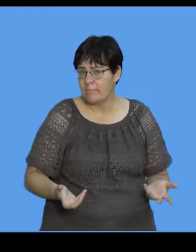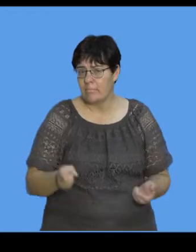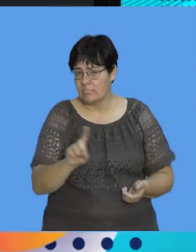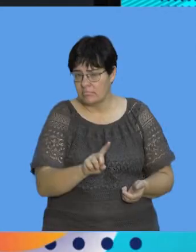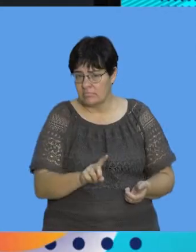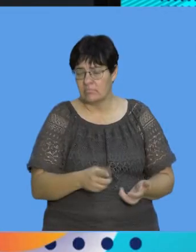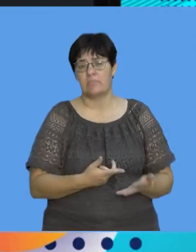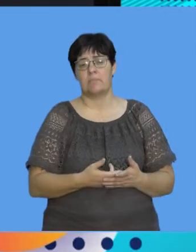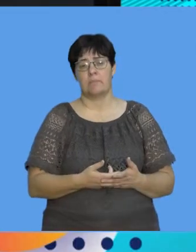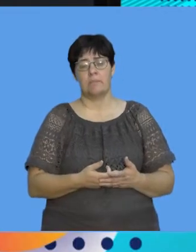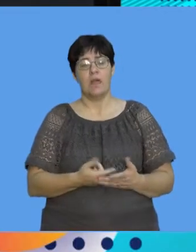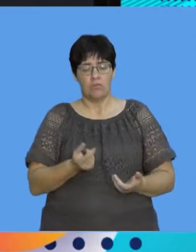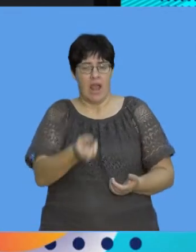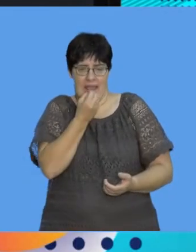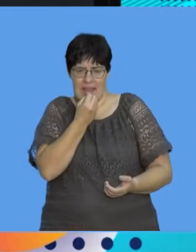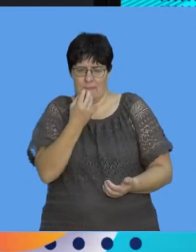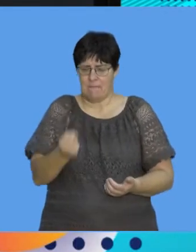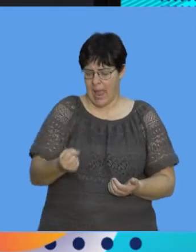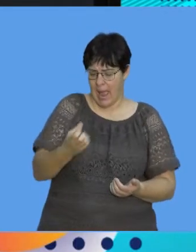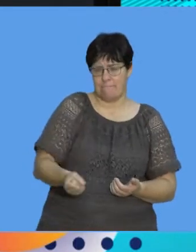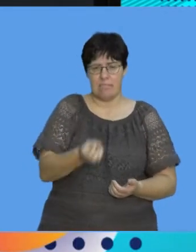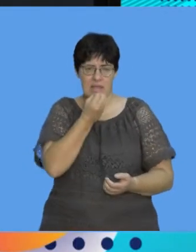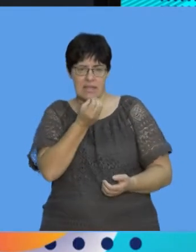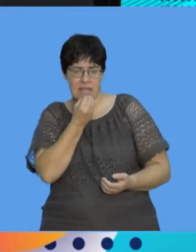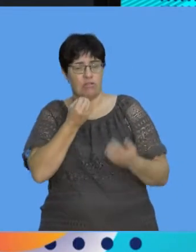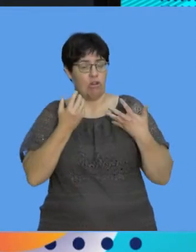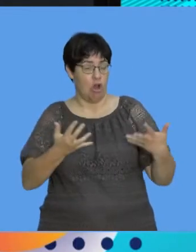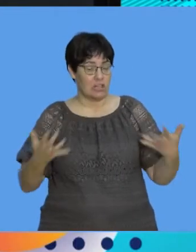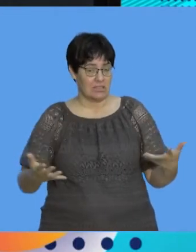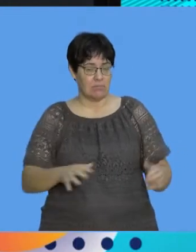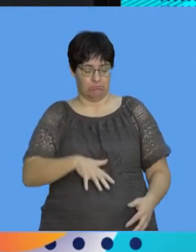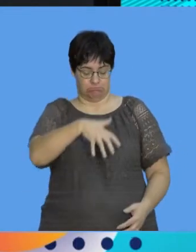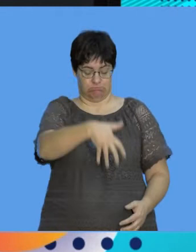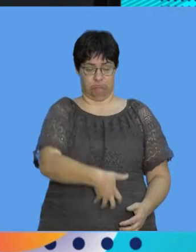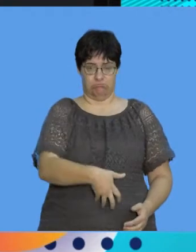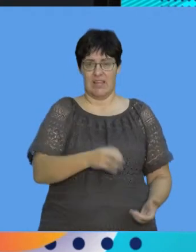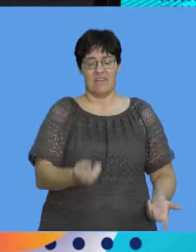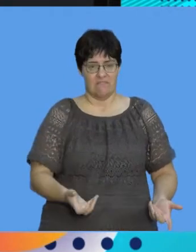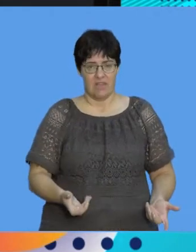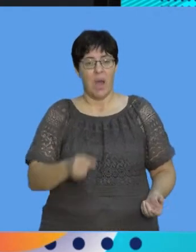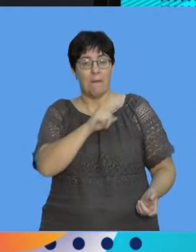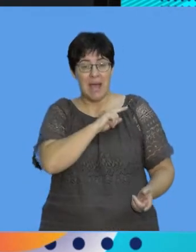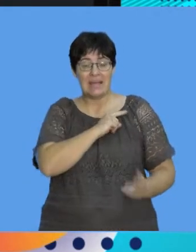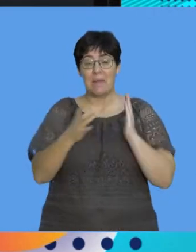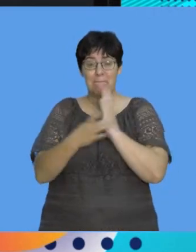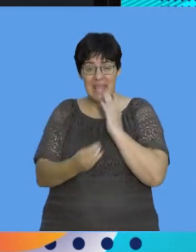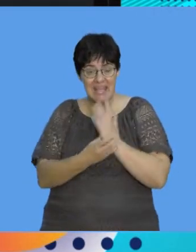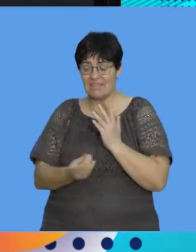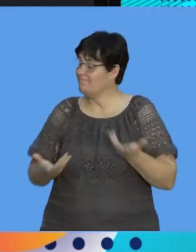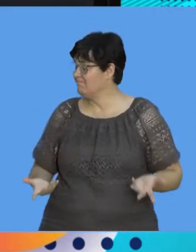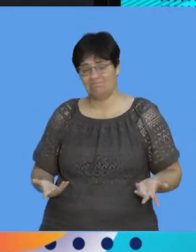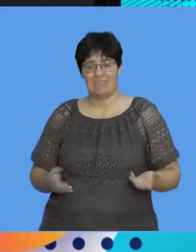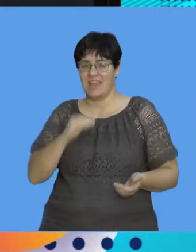staple food is maize. So we have a lot of millipap. All right, those kind of things. But we might not have a lot of protein. So we're